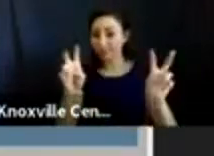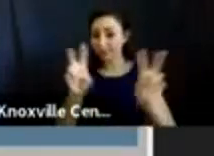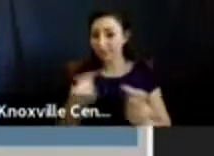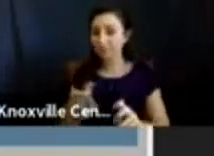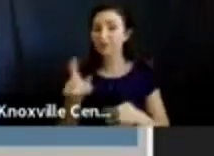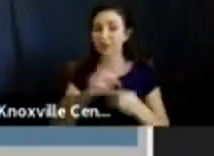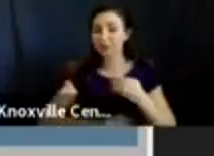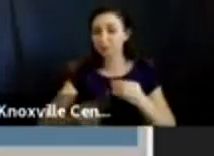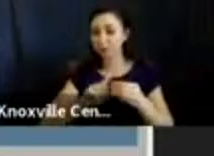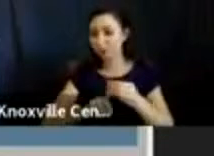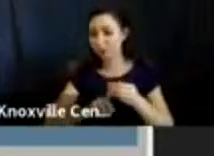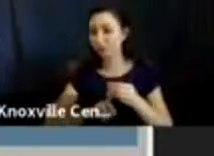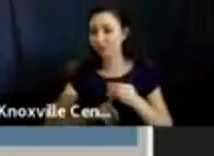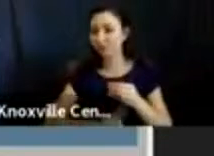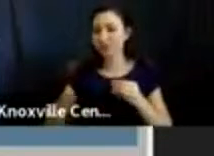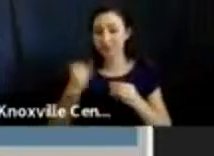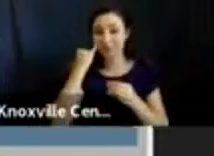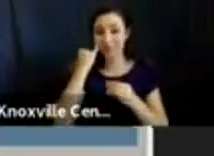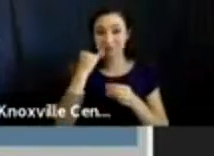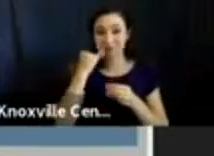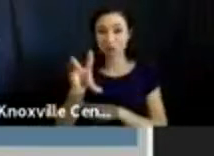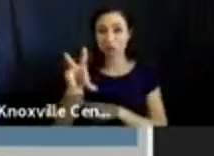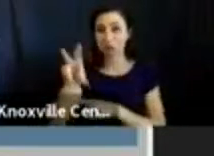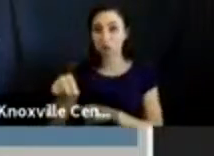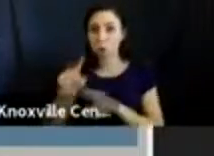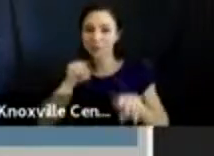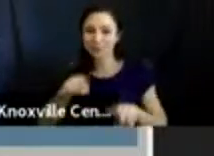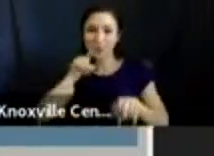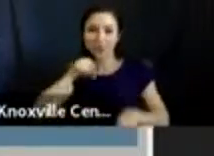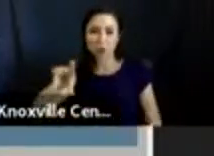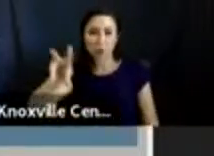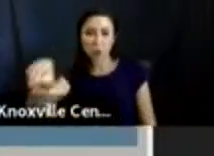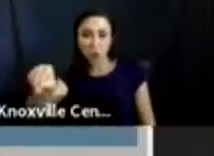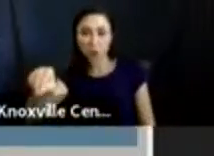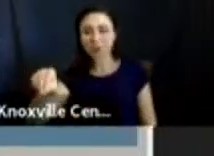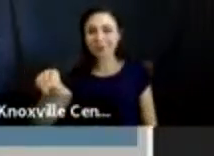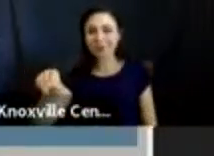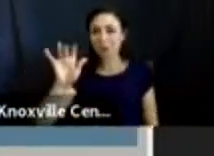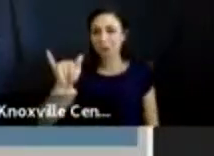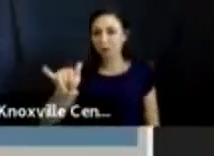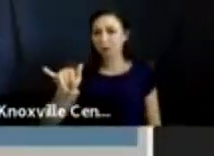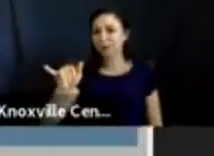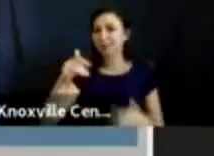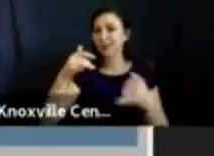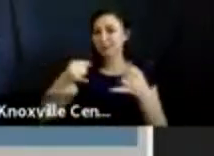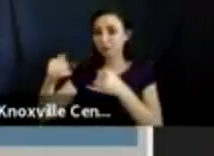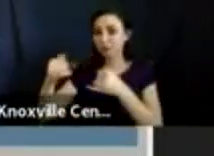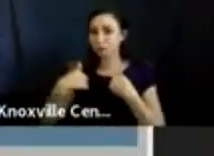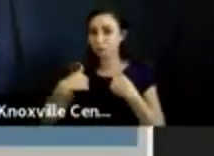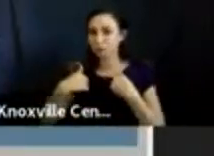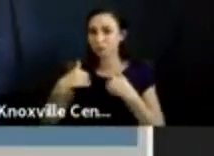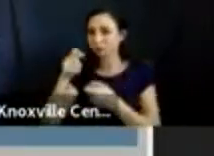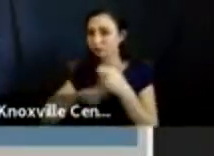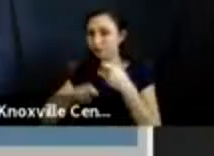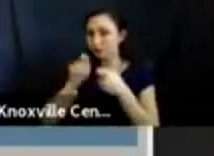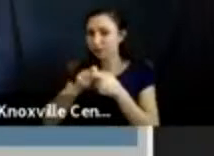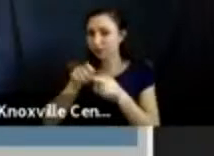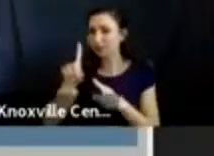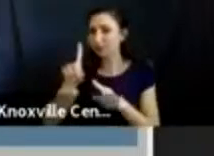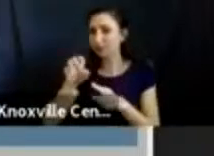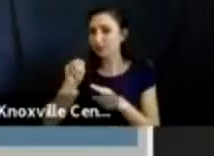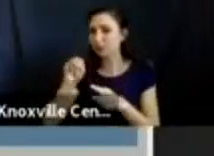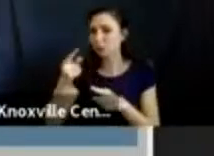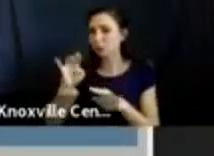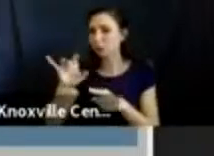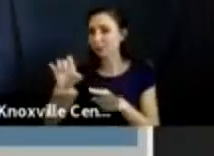or not those no answers were, a subset of individuals with specific demographics, and we found that no, actually they mirror their